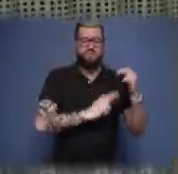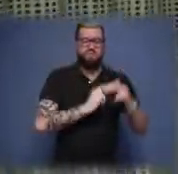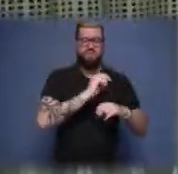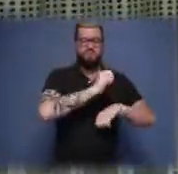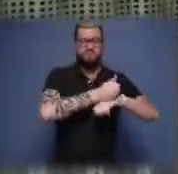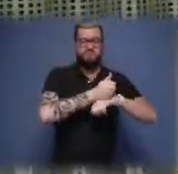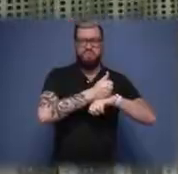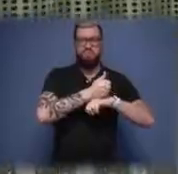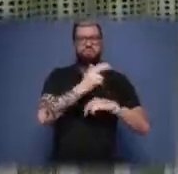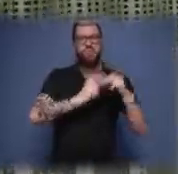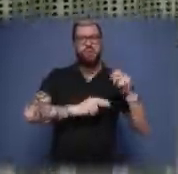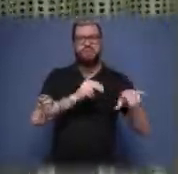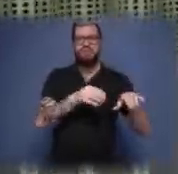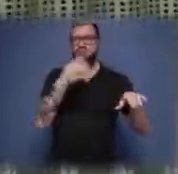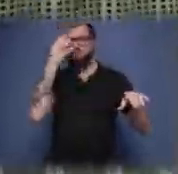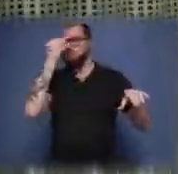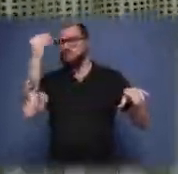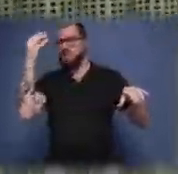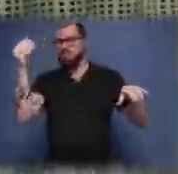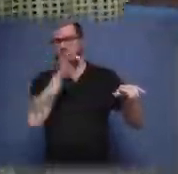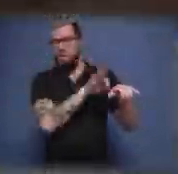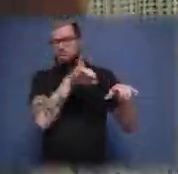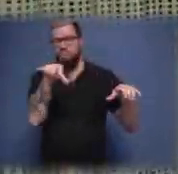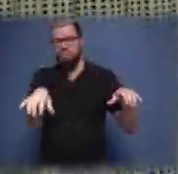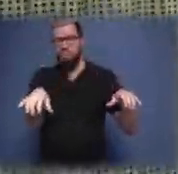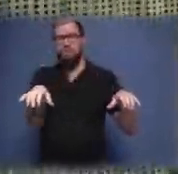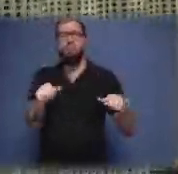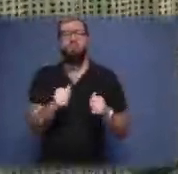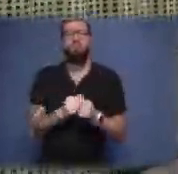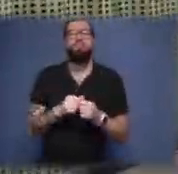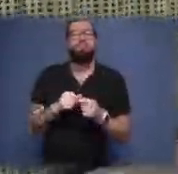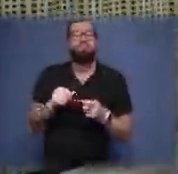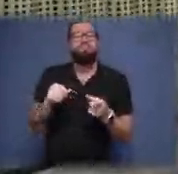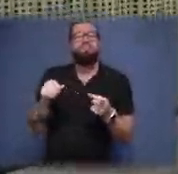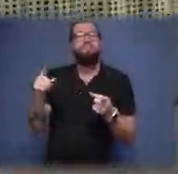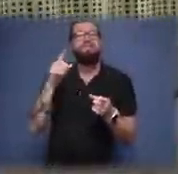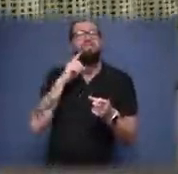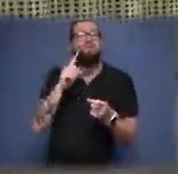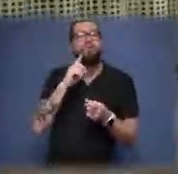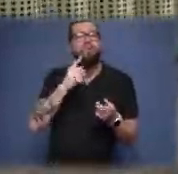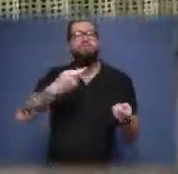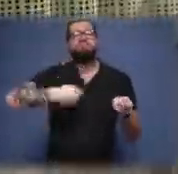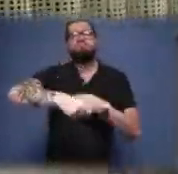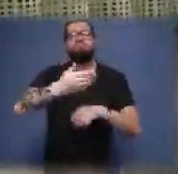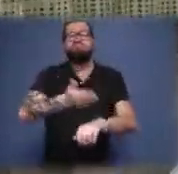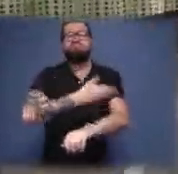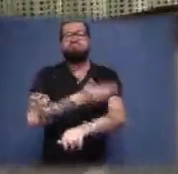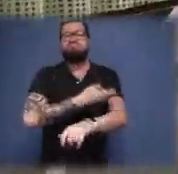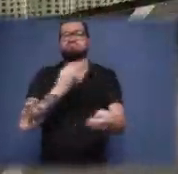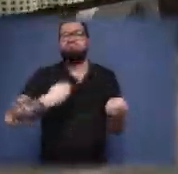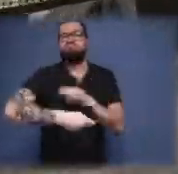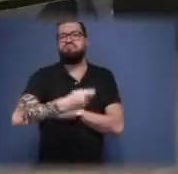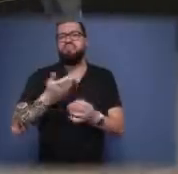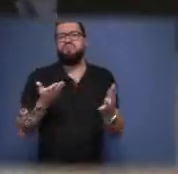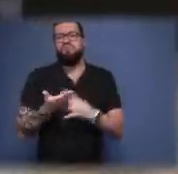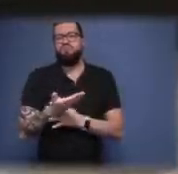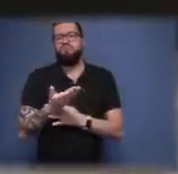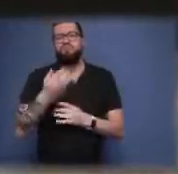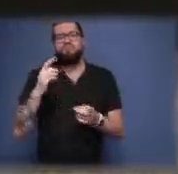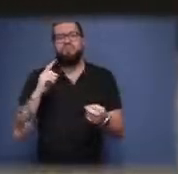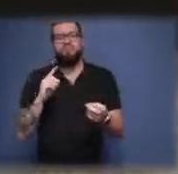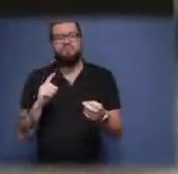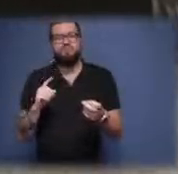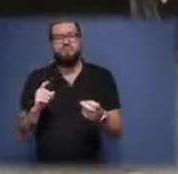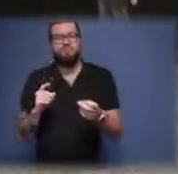And so everything that's going on is going to be repurposed through